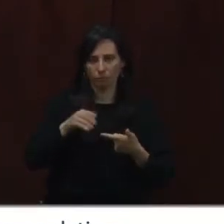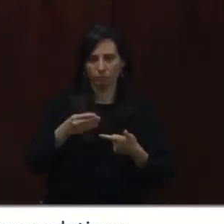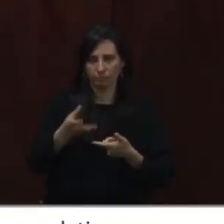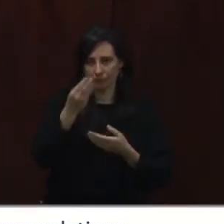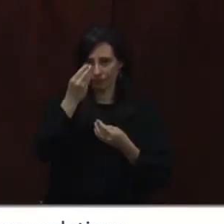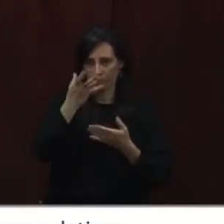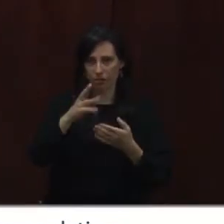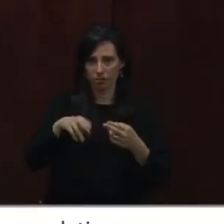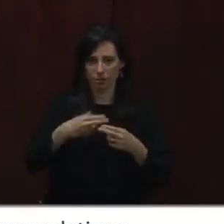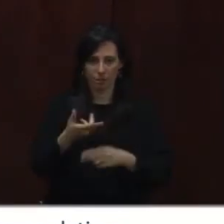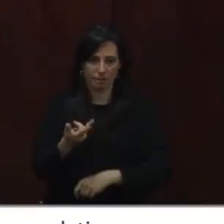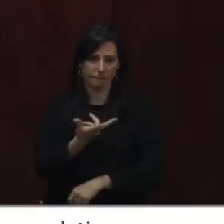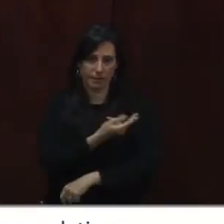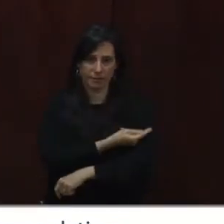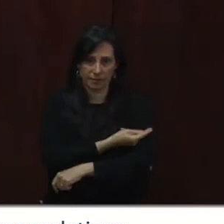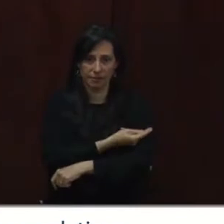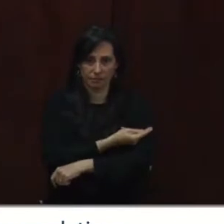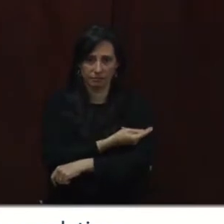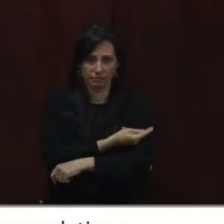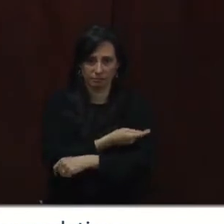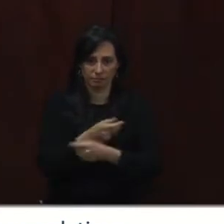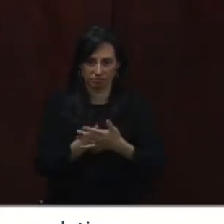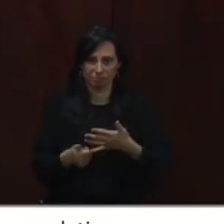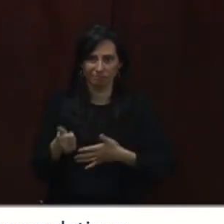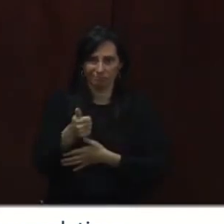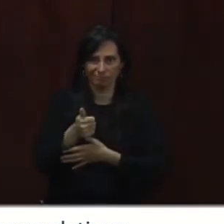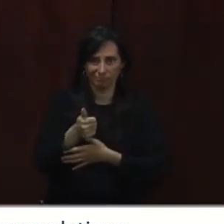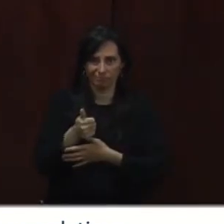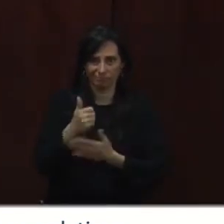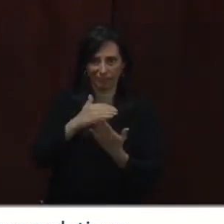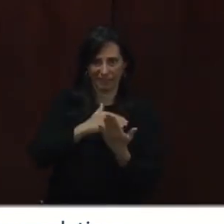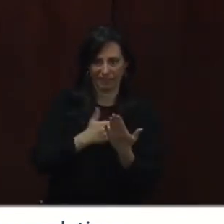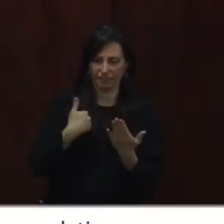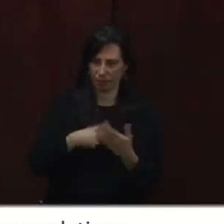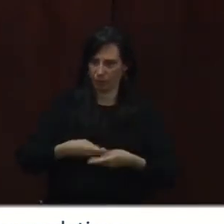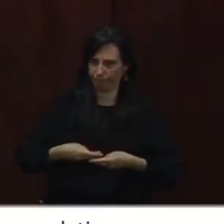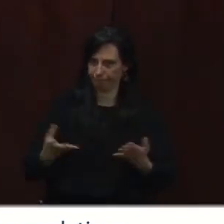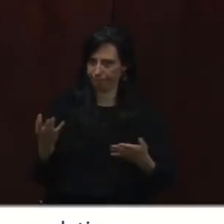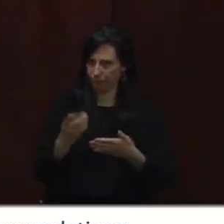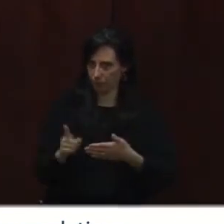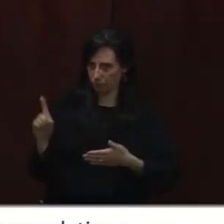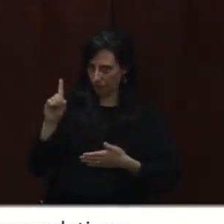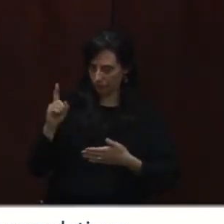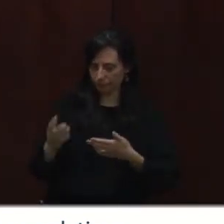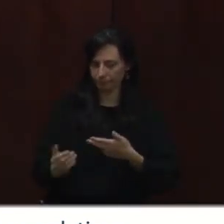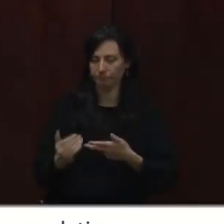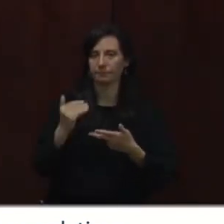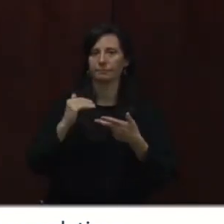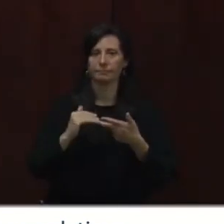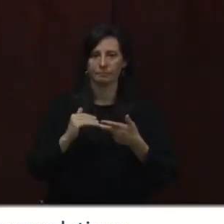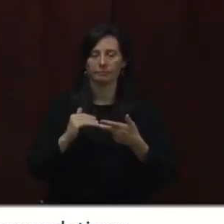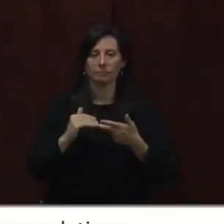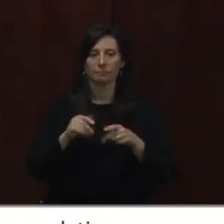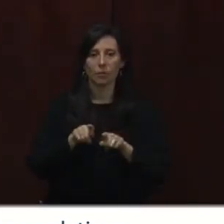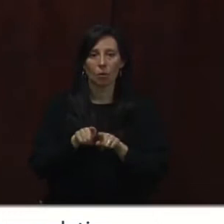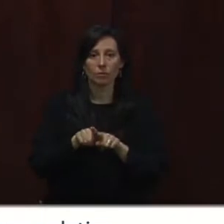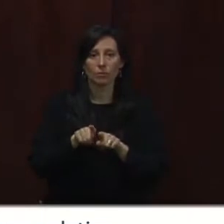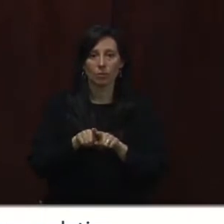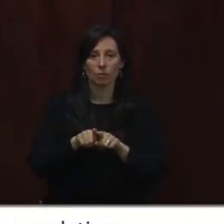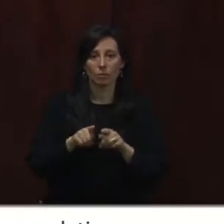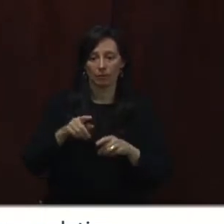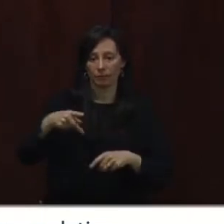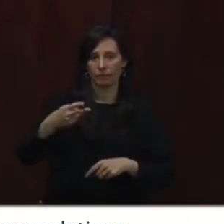vaccine prioritization that was released last week, and update you with information on the initial rollout of